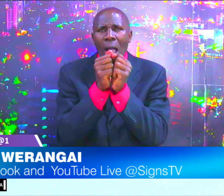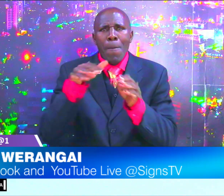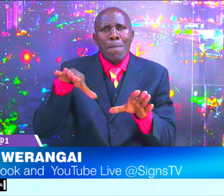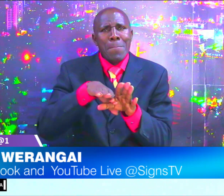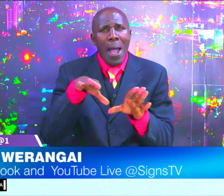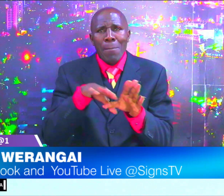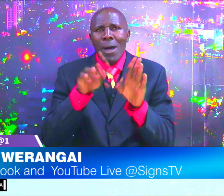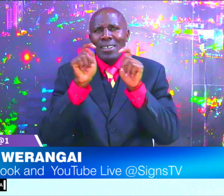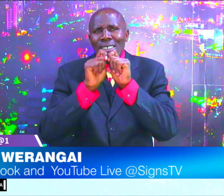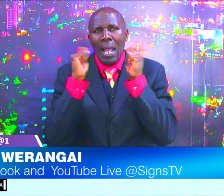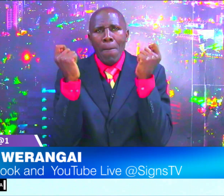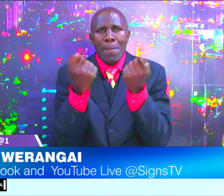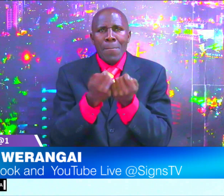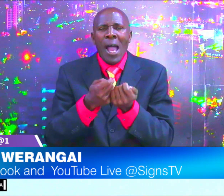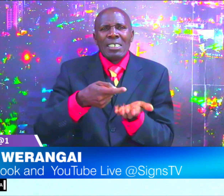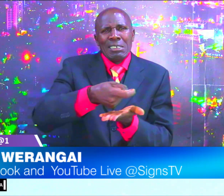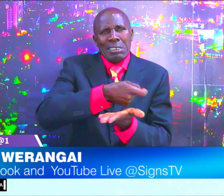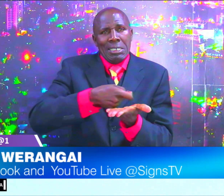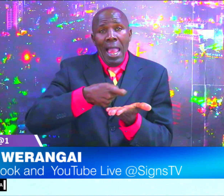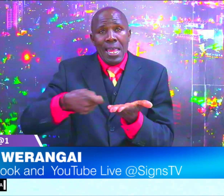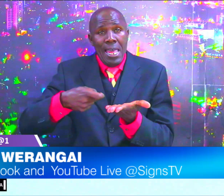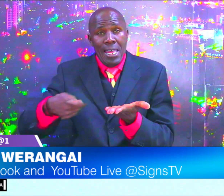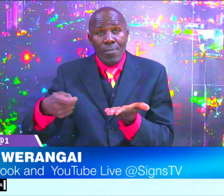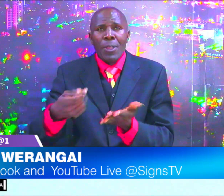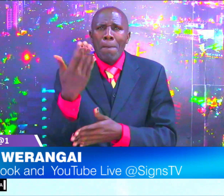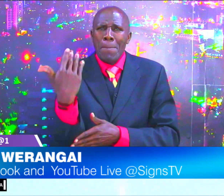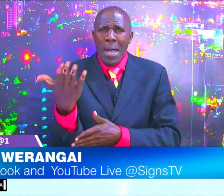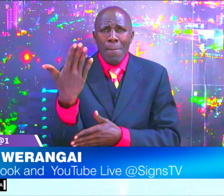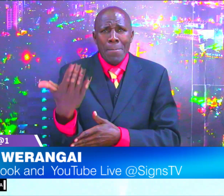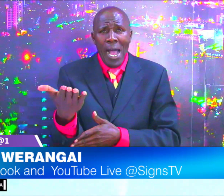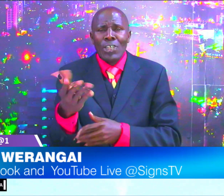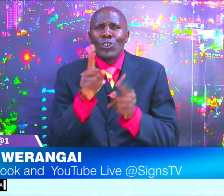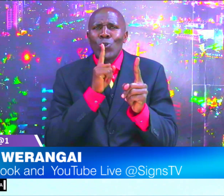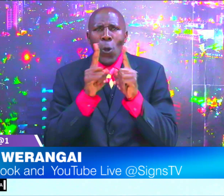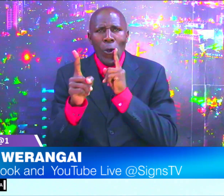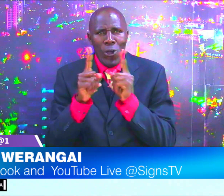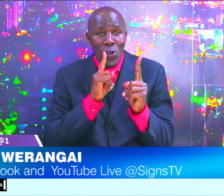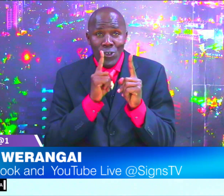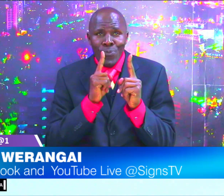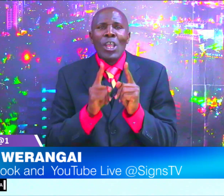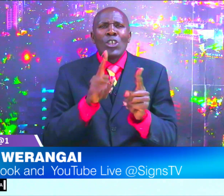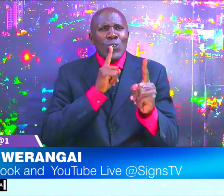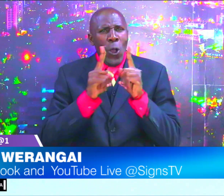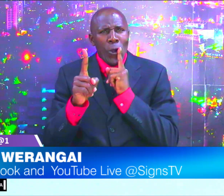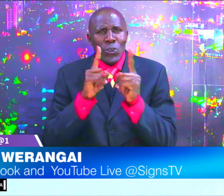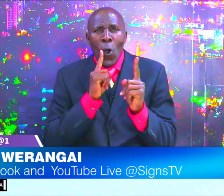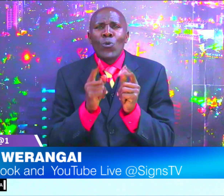after the 10 member teams signed a framework for dialogue.